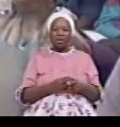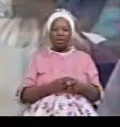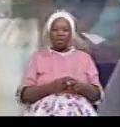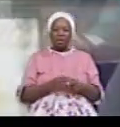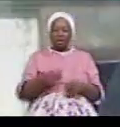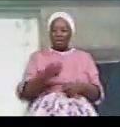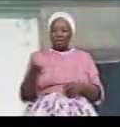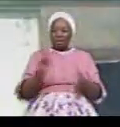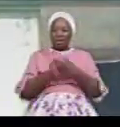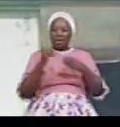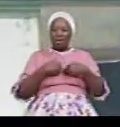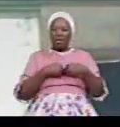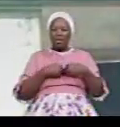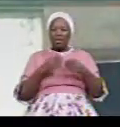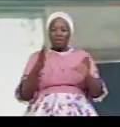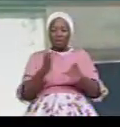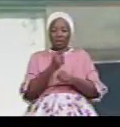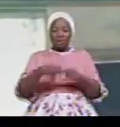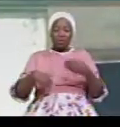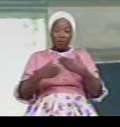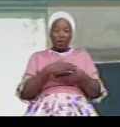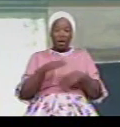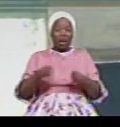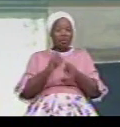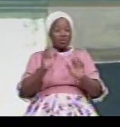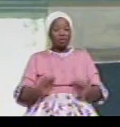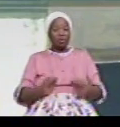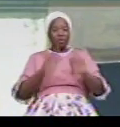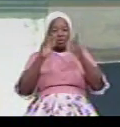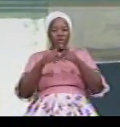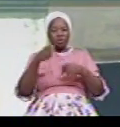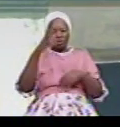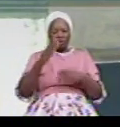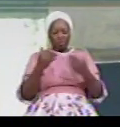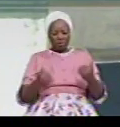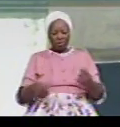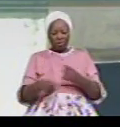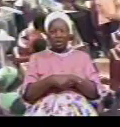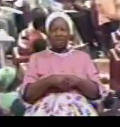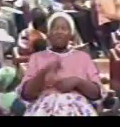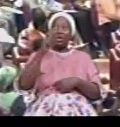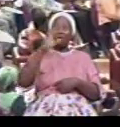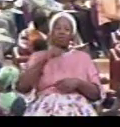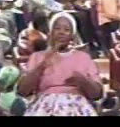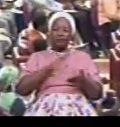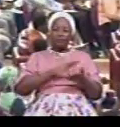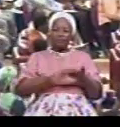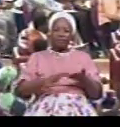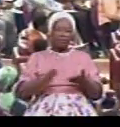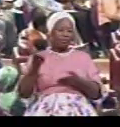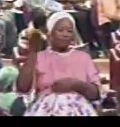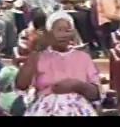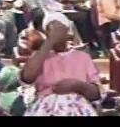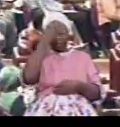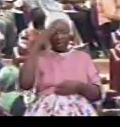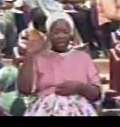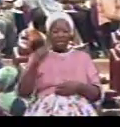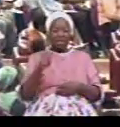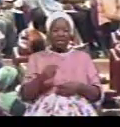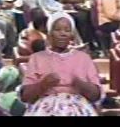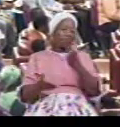back, as you submit to God today, He will forget the past. A new